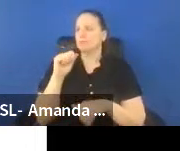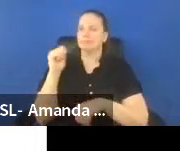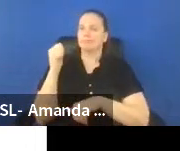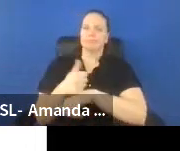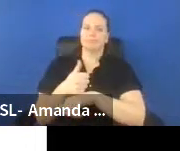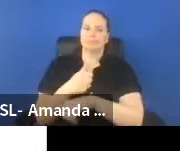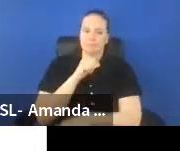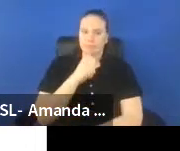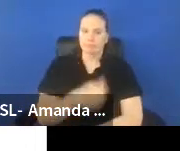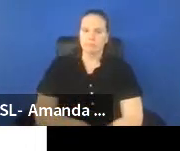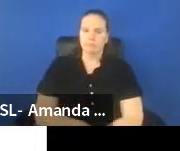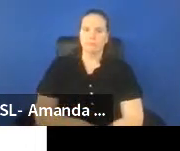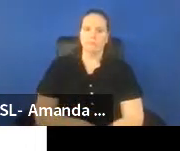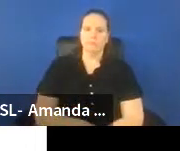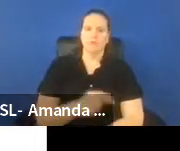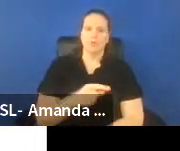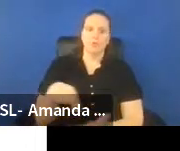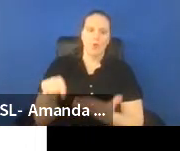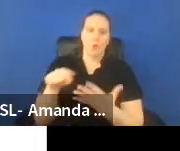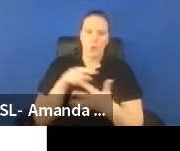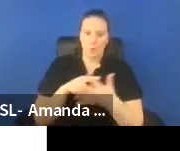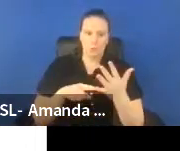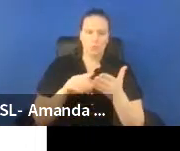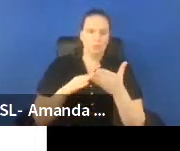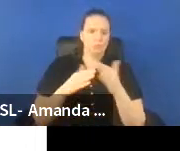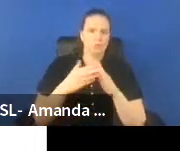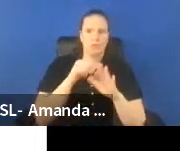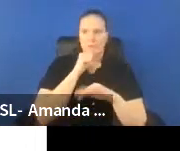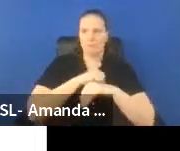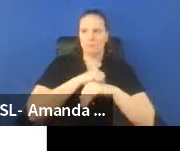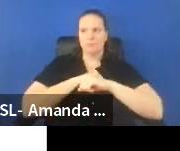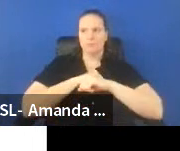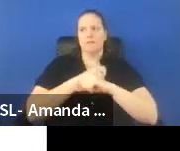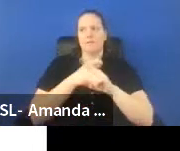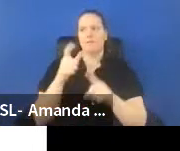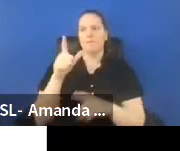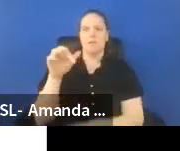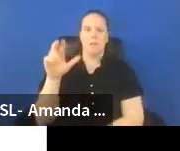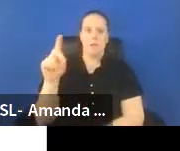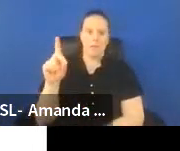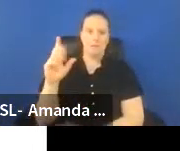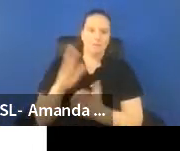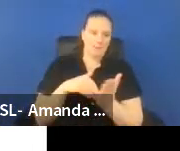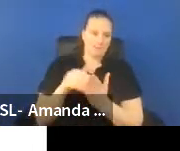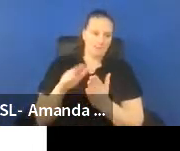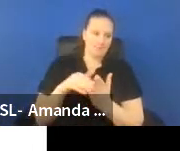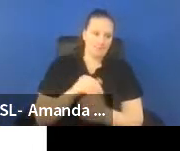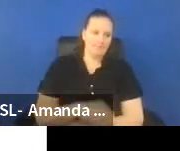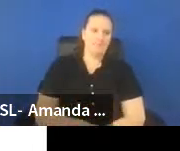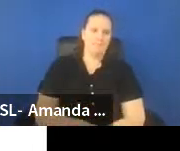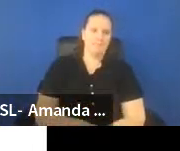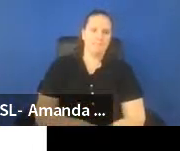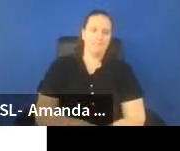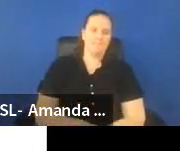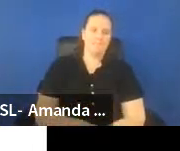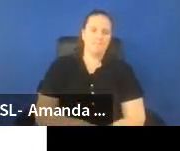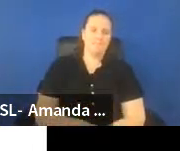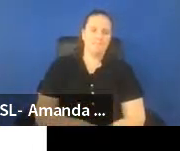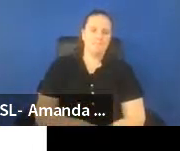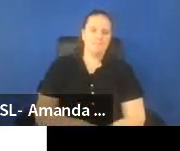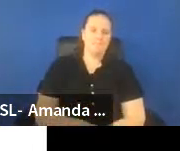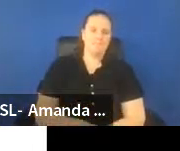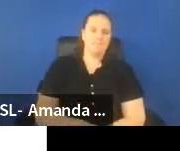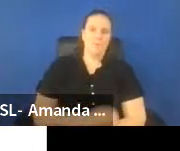place. So those communities would not be protected from lead paint. So our office stepped in